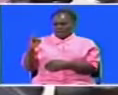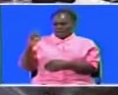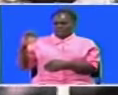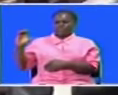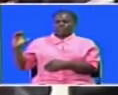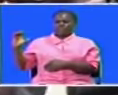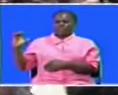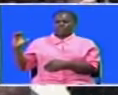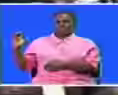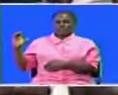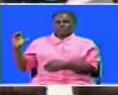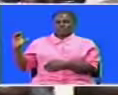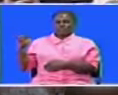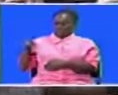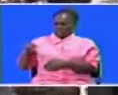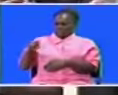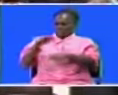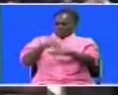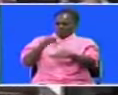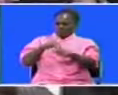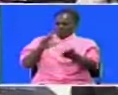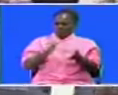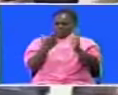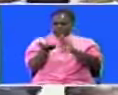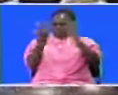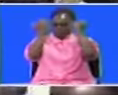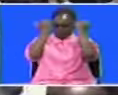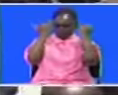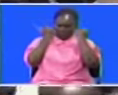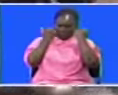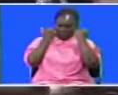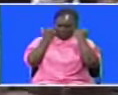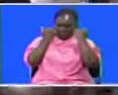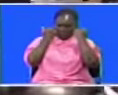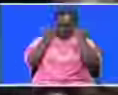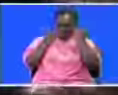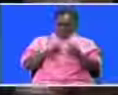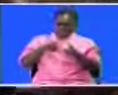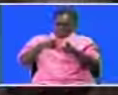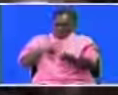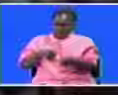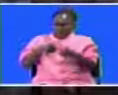Criminal Court, where he had been summoned to appear, the president castigated civil